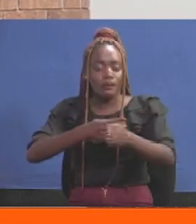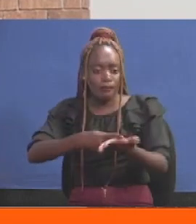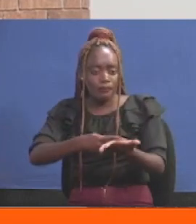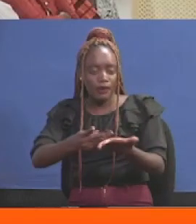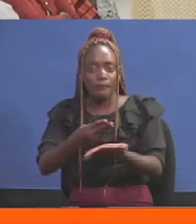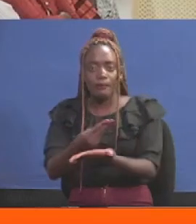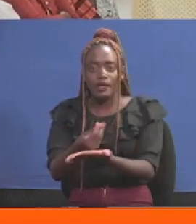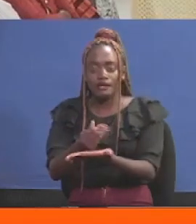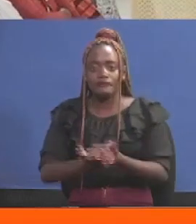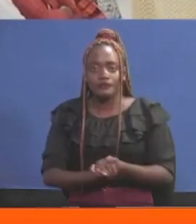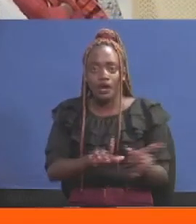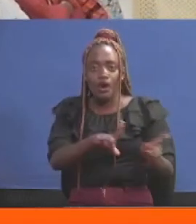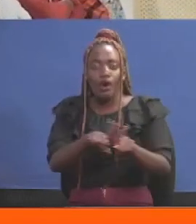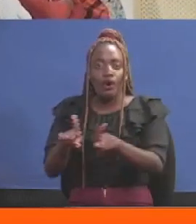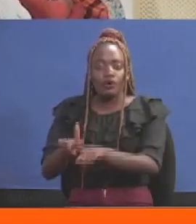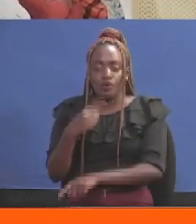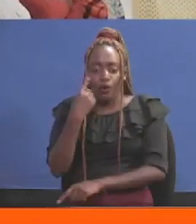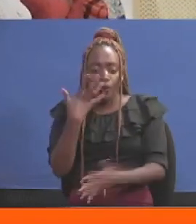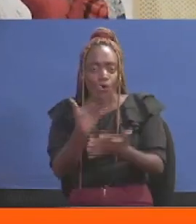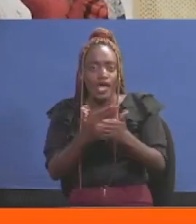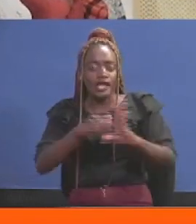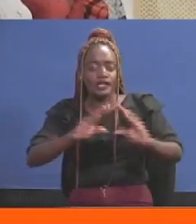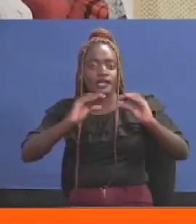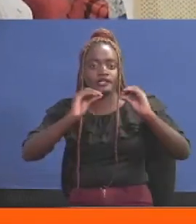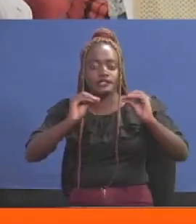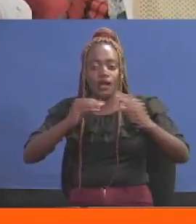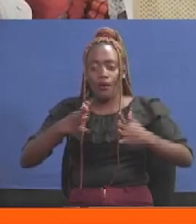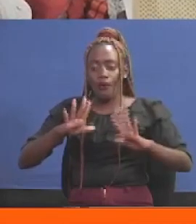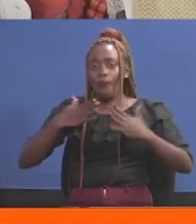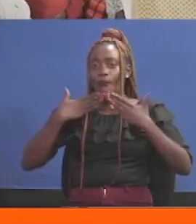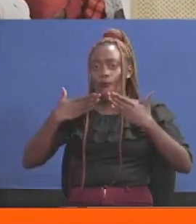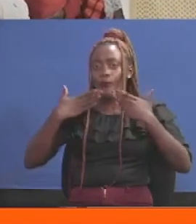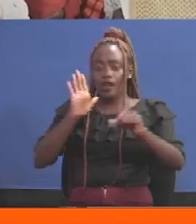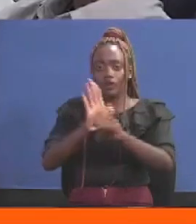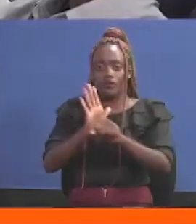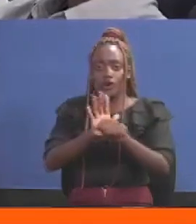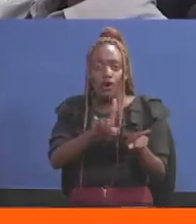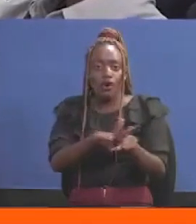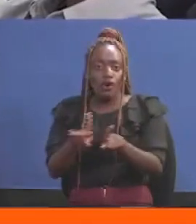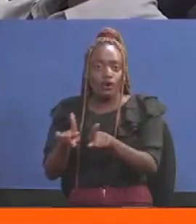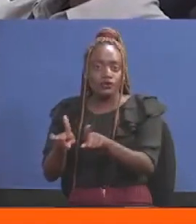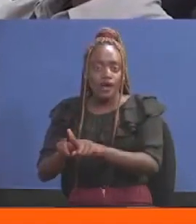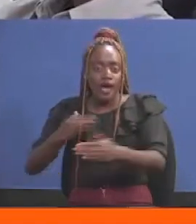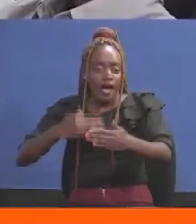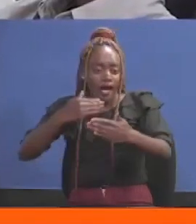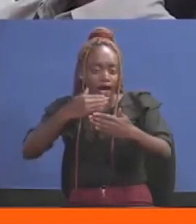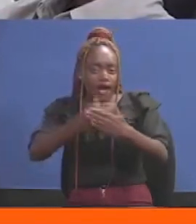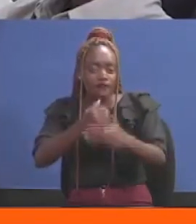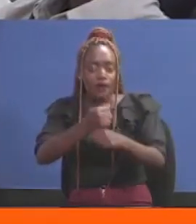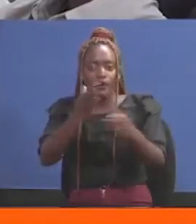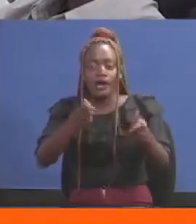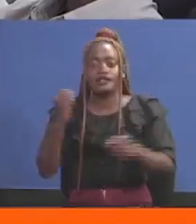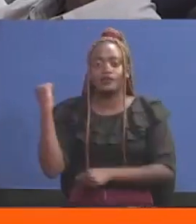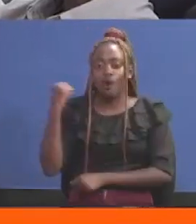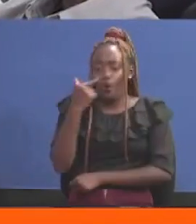their monies or the compensation. Waathiriwa waliofika kupokea mafunzo walipongeza hatua hiyo, huku ikiwakashifu baadhi ya wakazi na